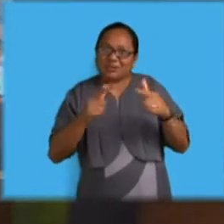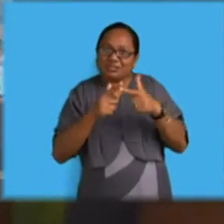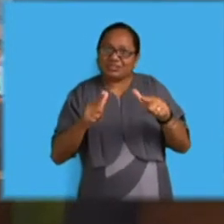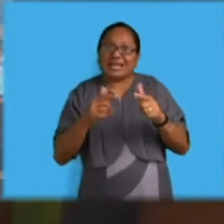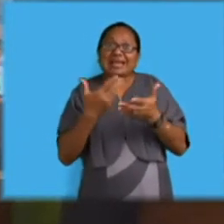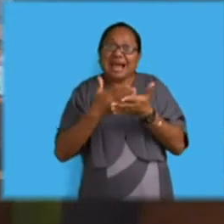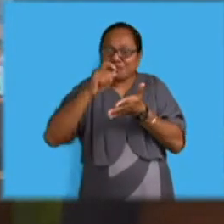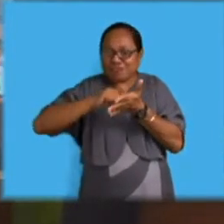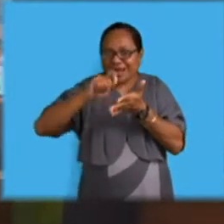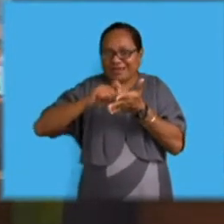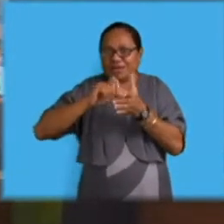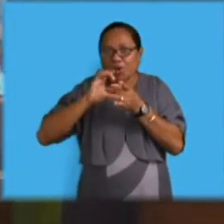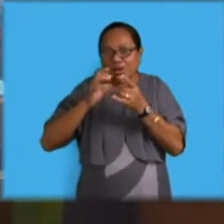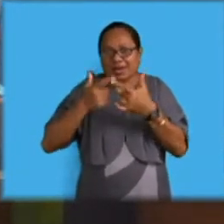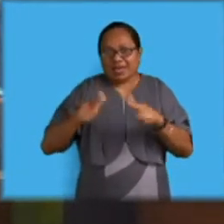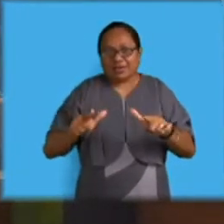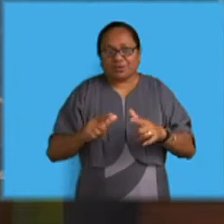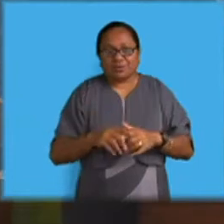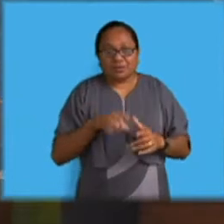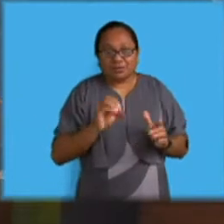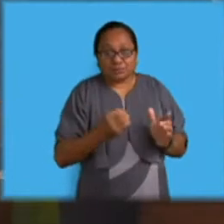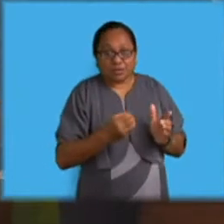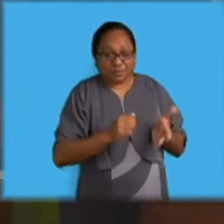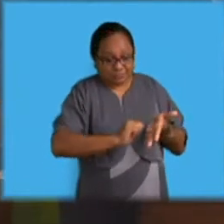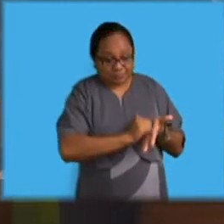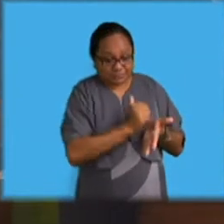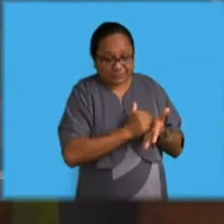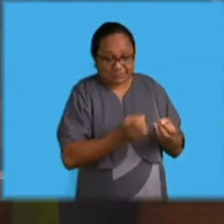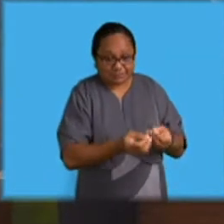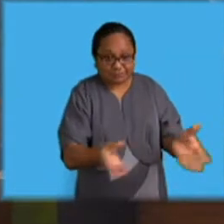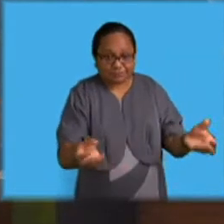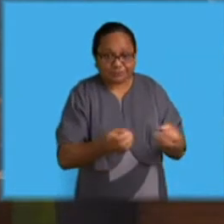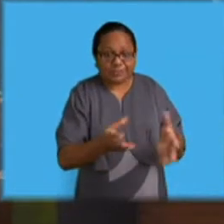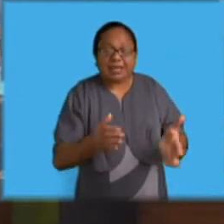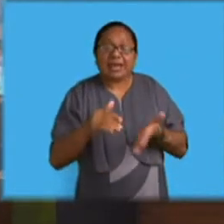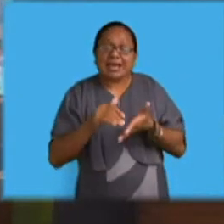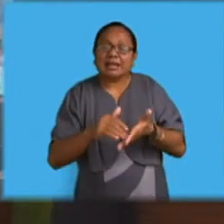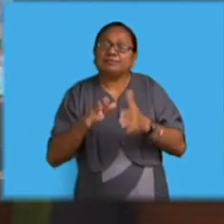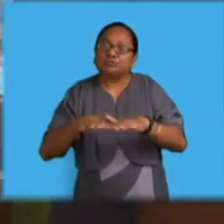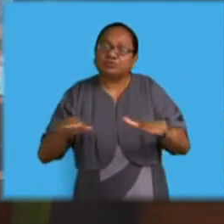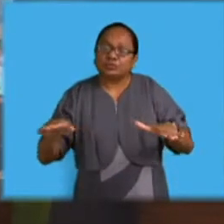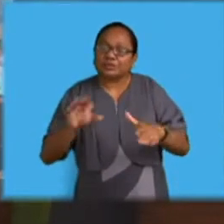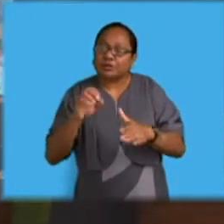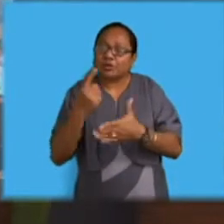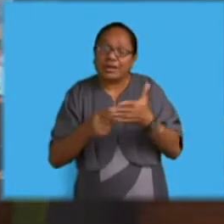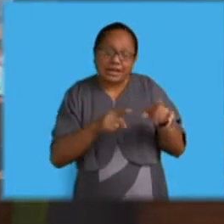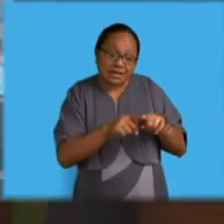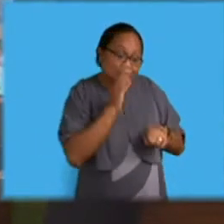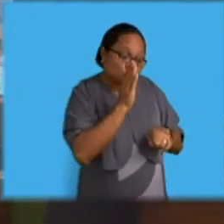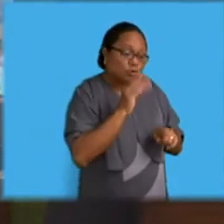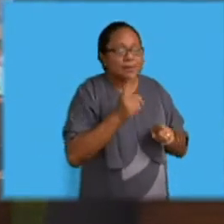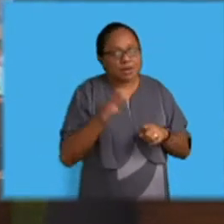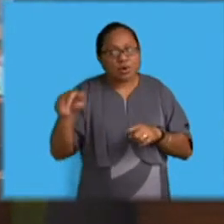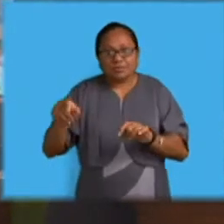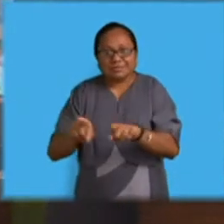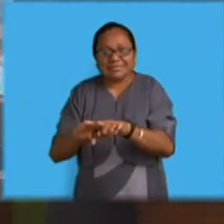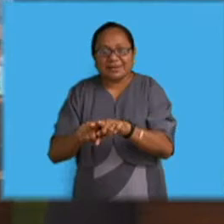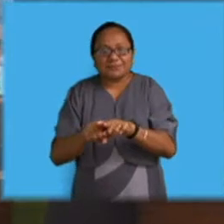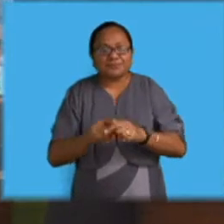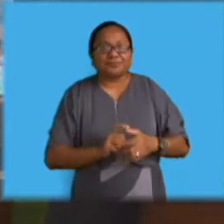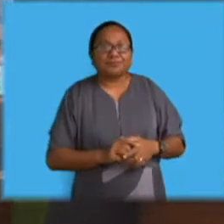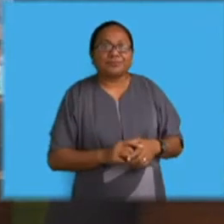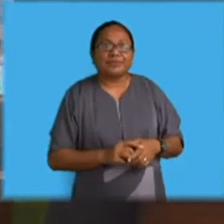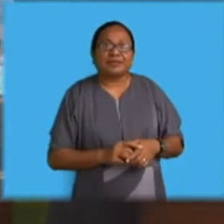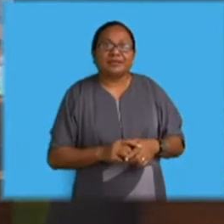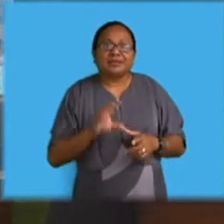writings. These publications are strong initiatives to go beyond the classroom to reach the children. Honorable Deputy Speaker, the